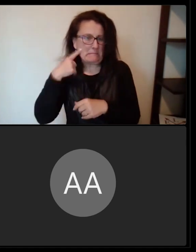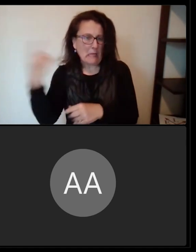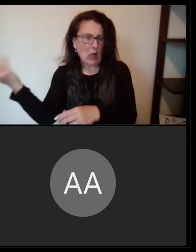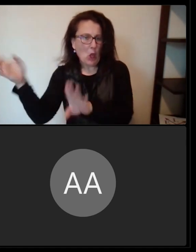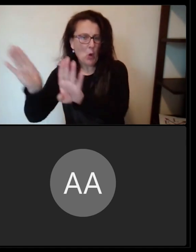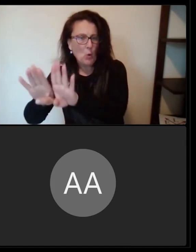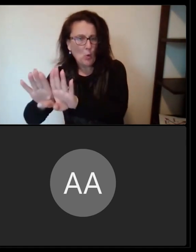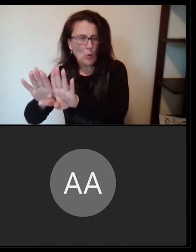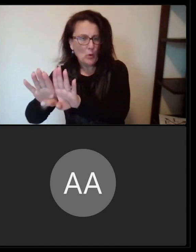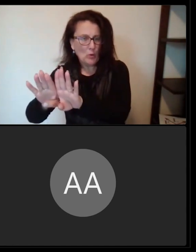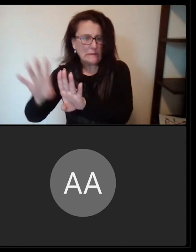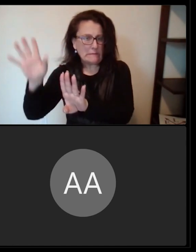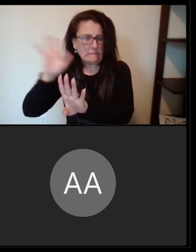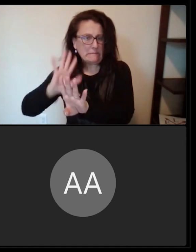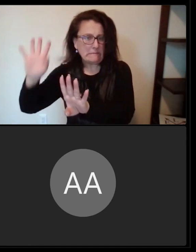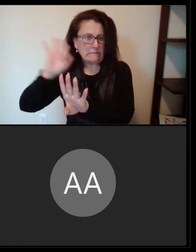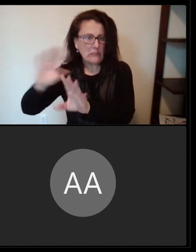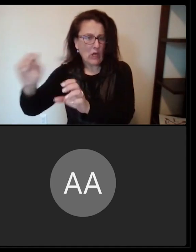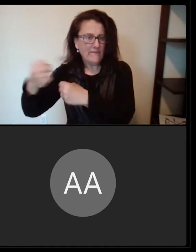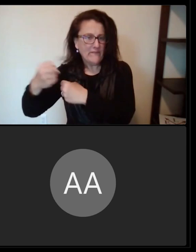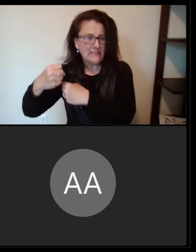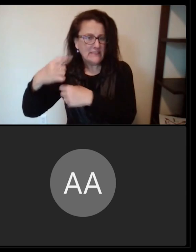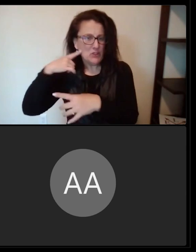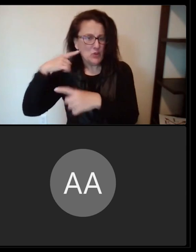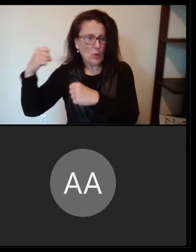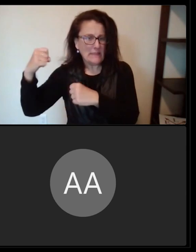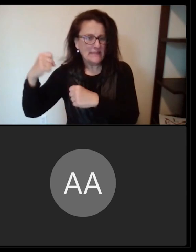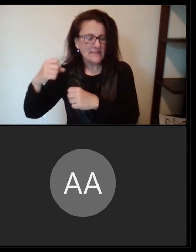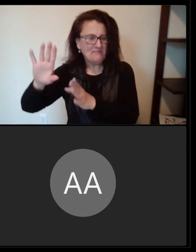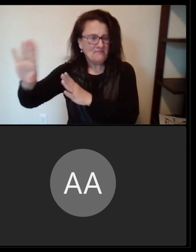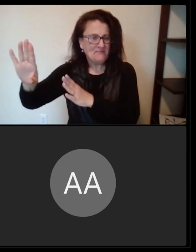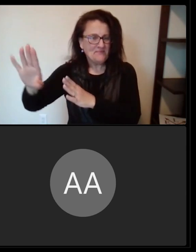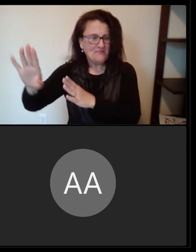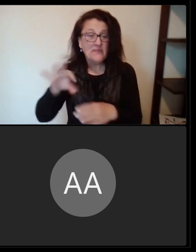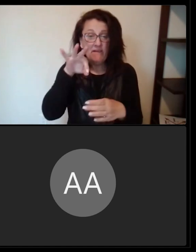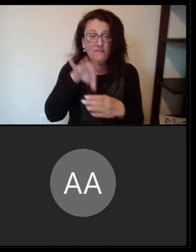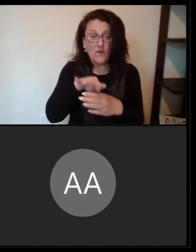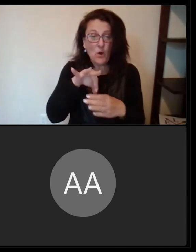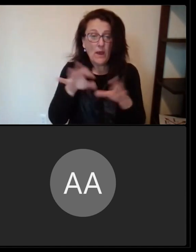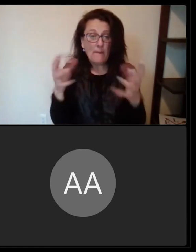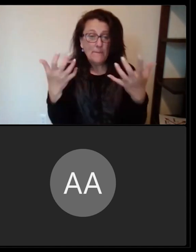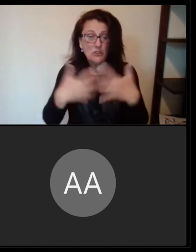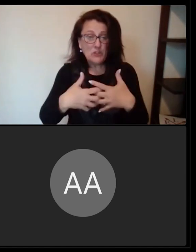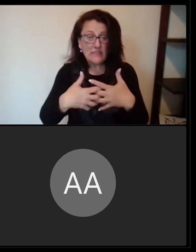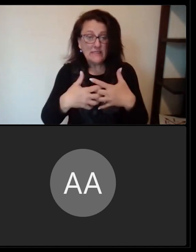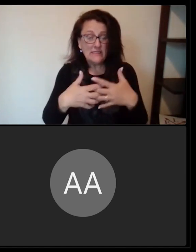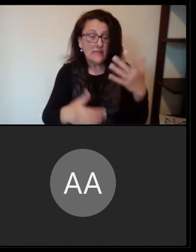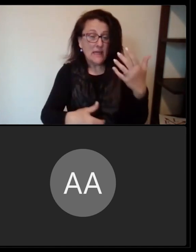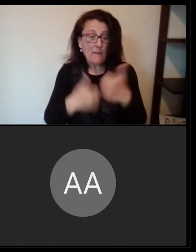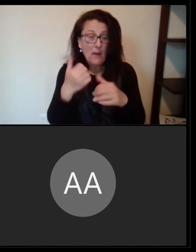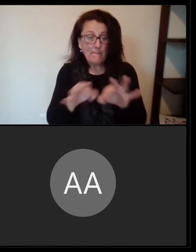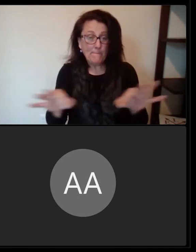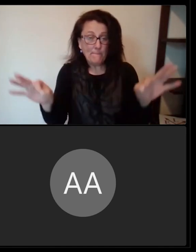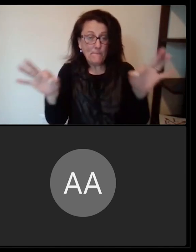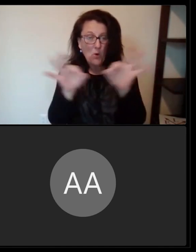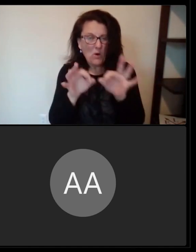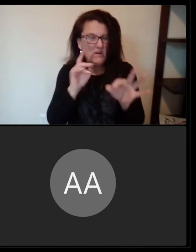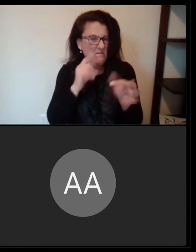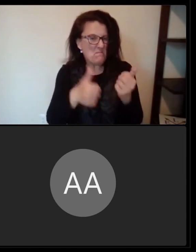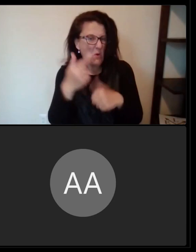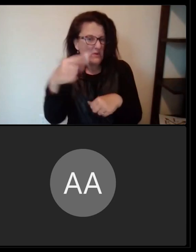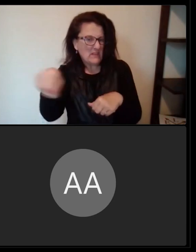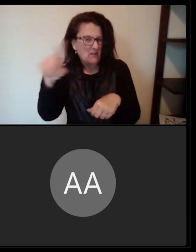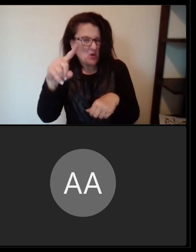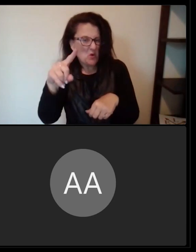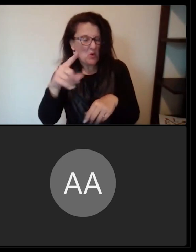any background noise from the office. With the voting machine, the most important part for the majority of voters,